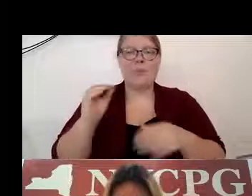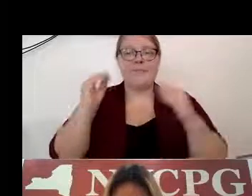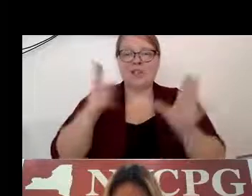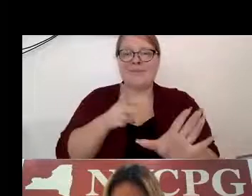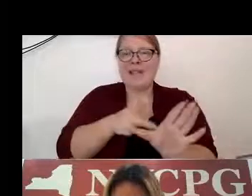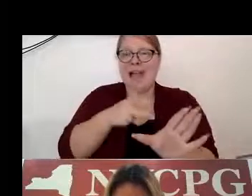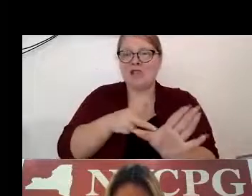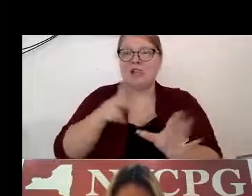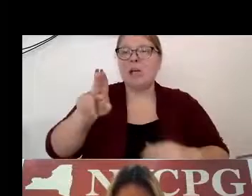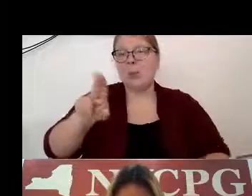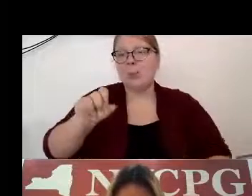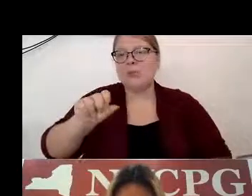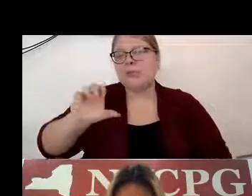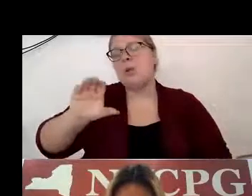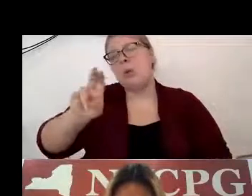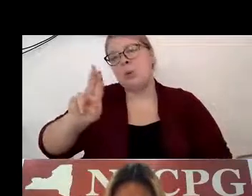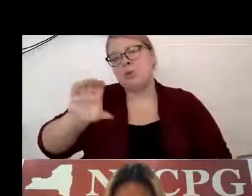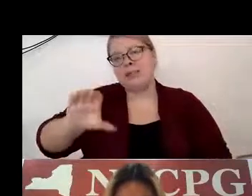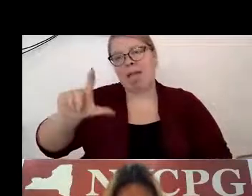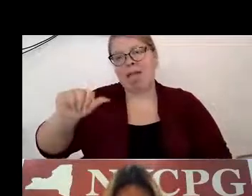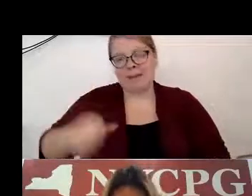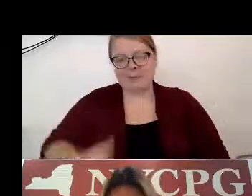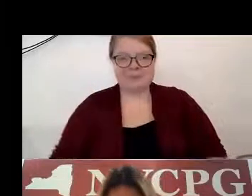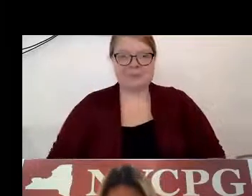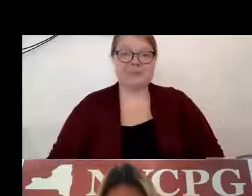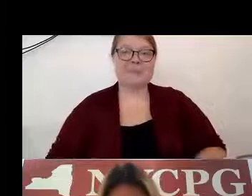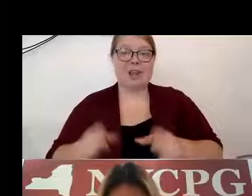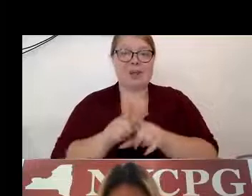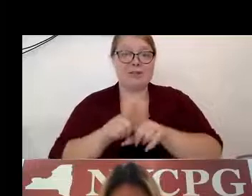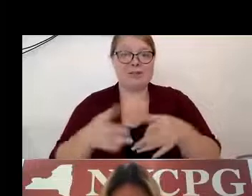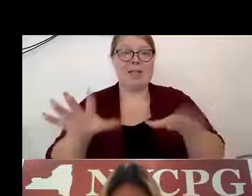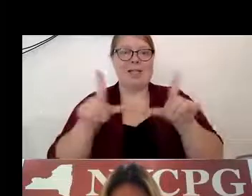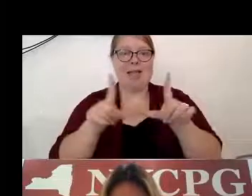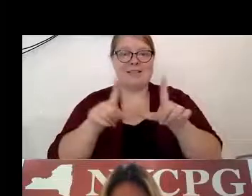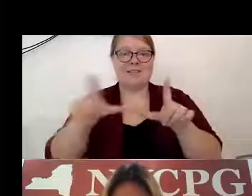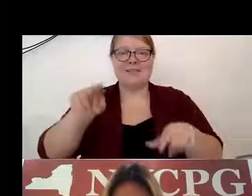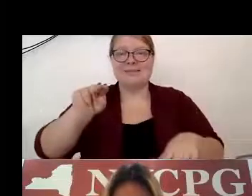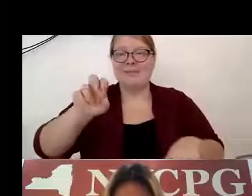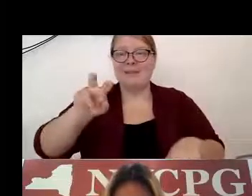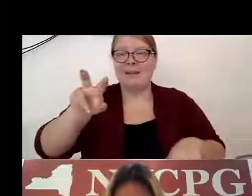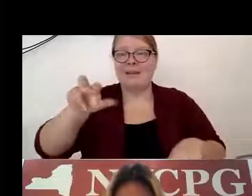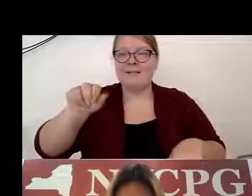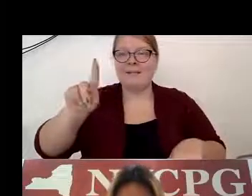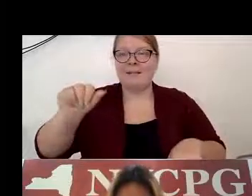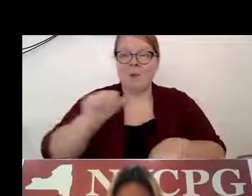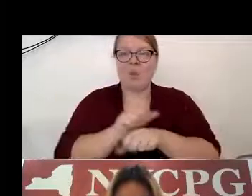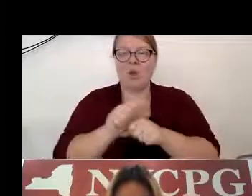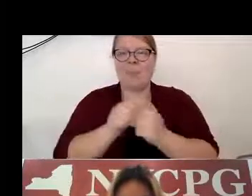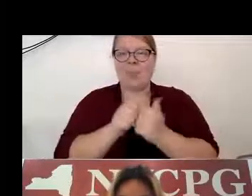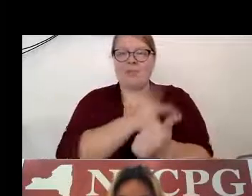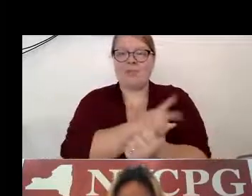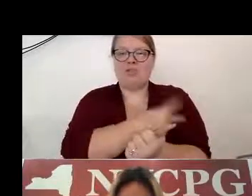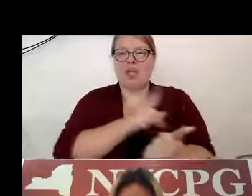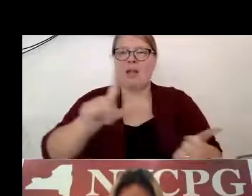at UCLA. And he is also licensed in Nevada and works with patients in Las Vegas who are